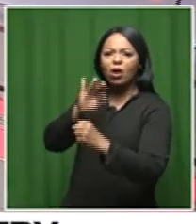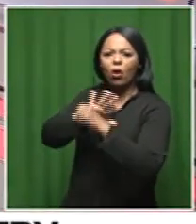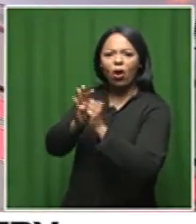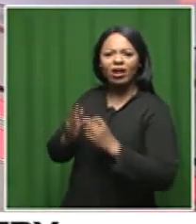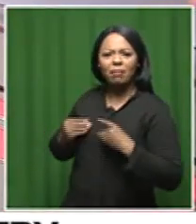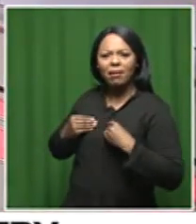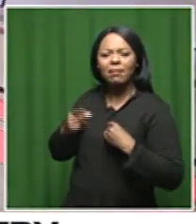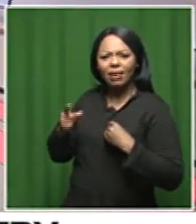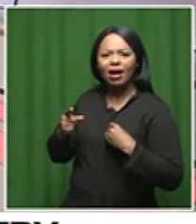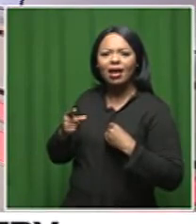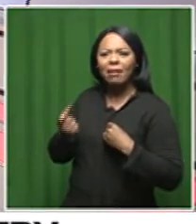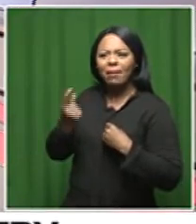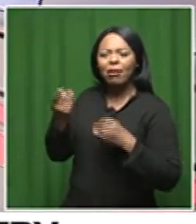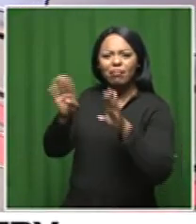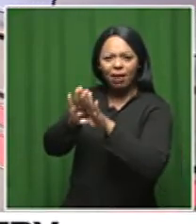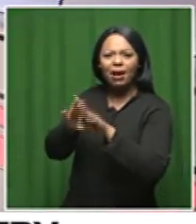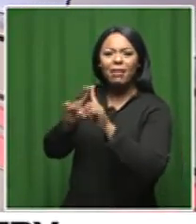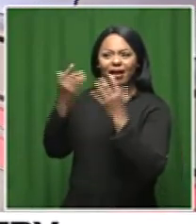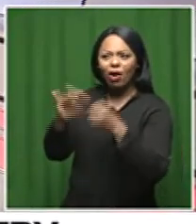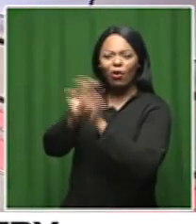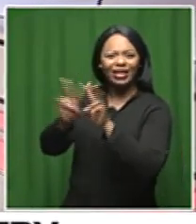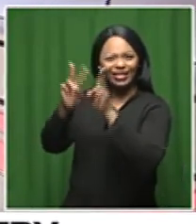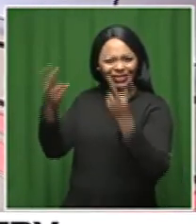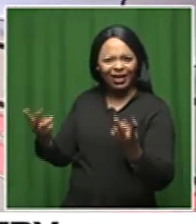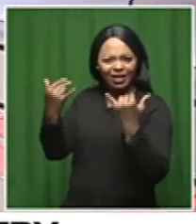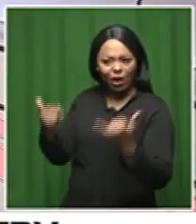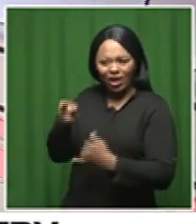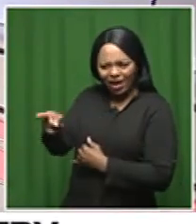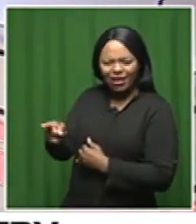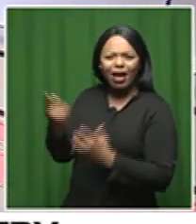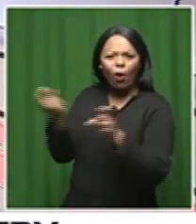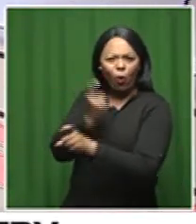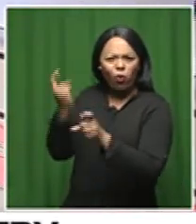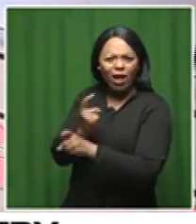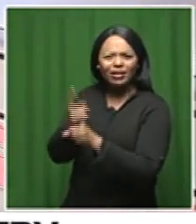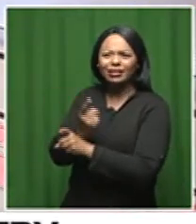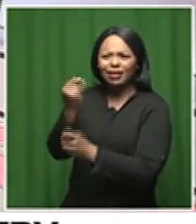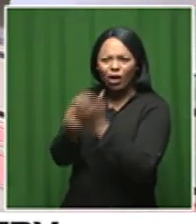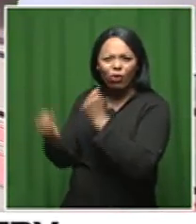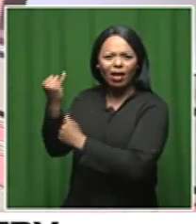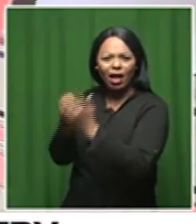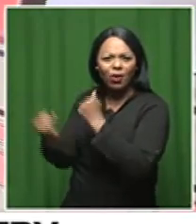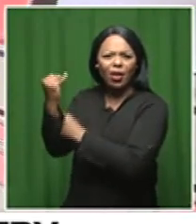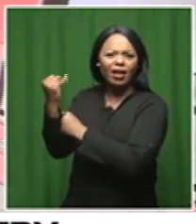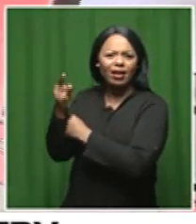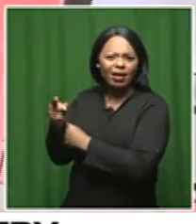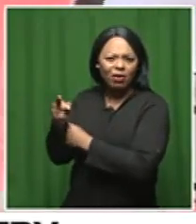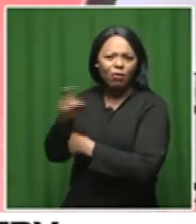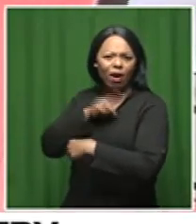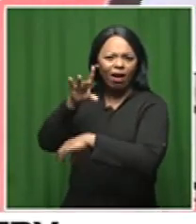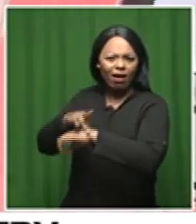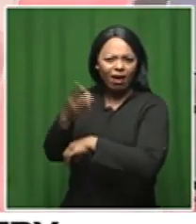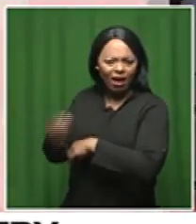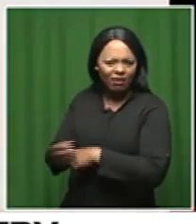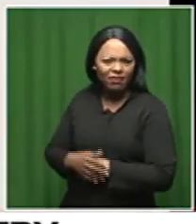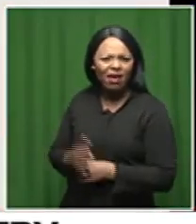35 days and, you know, that was that. But it's a different kind of isolation for Ufanele. What does her isolation look like? So